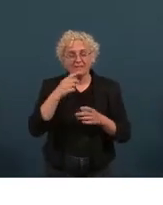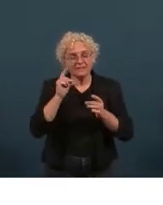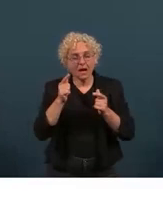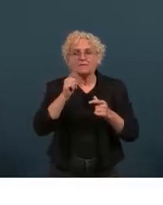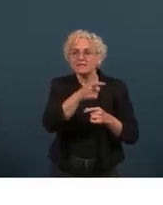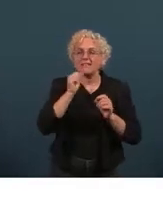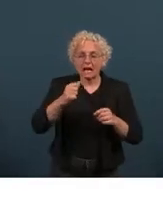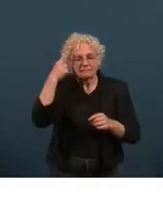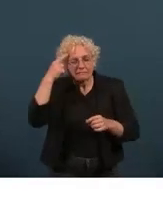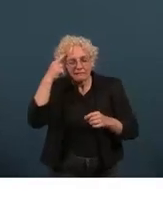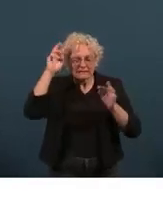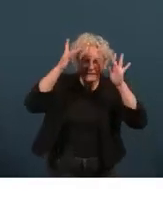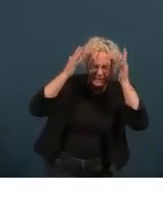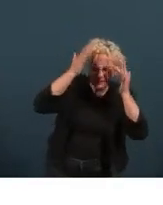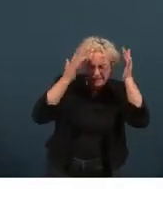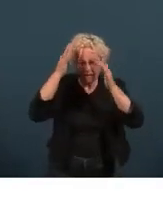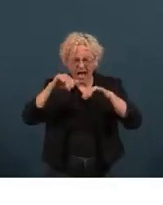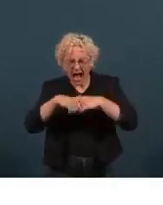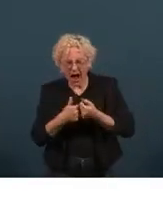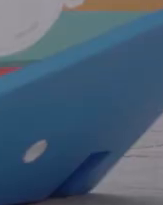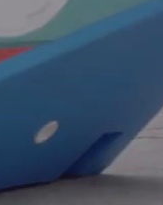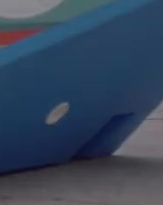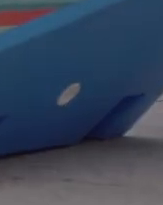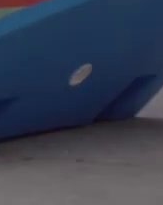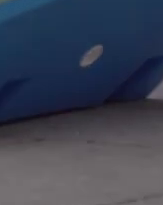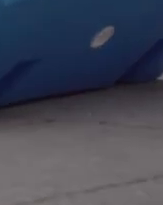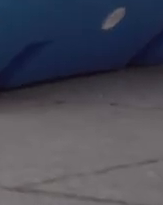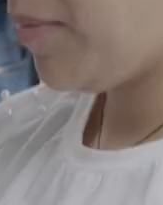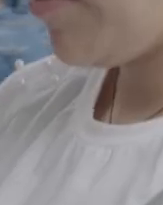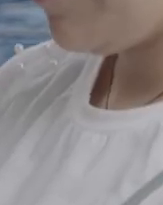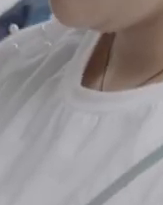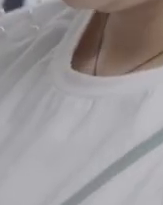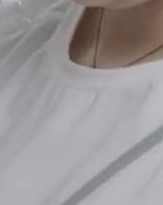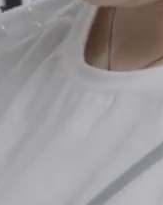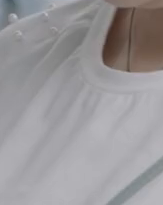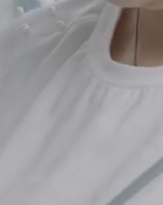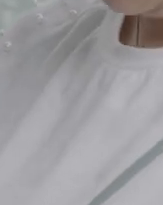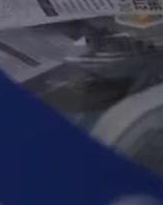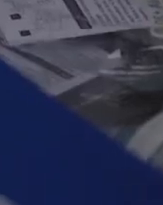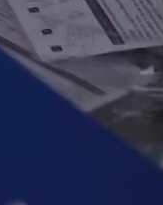regulation of AI. And again, human rights comes in as a solution.